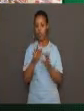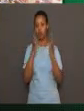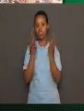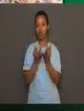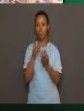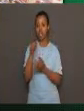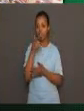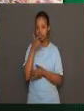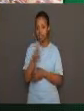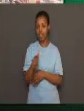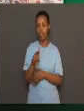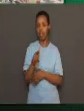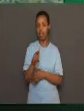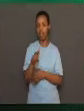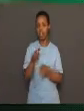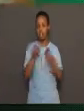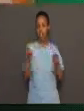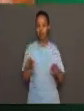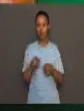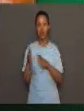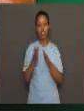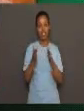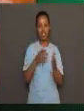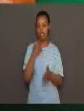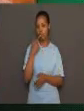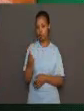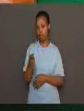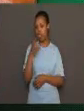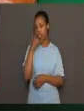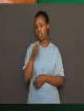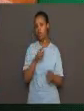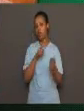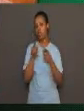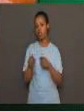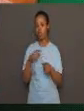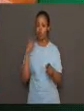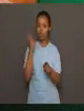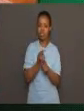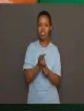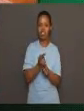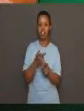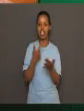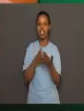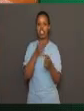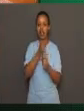the child to set the table, and the child can successfully do the